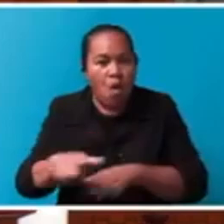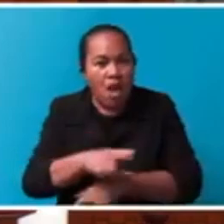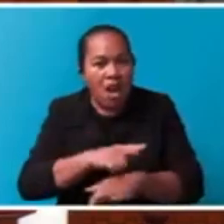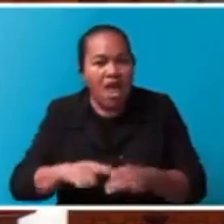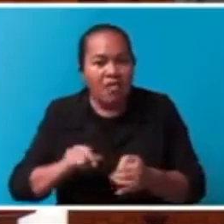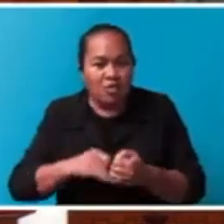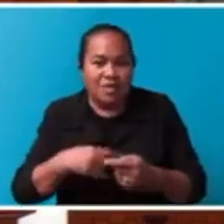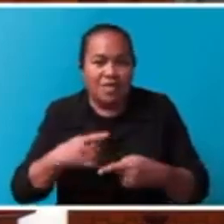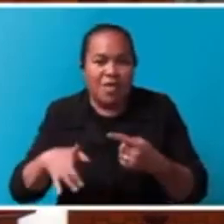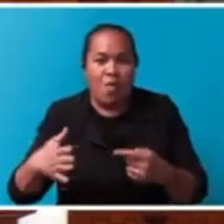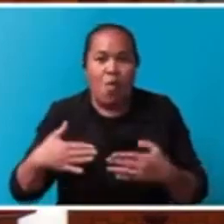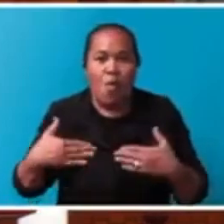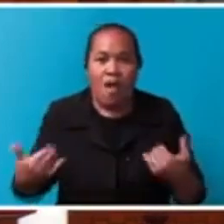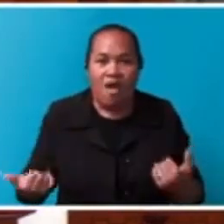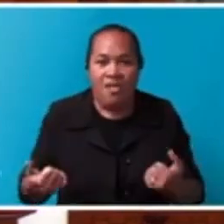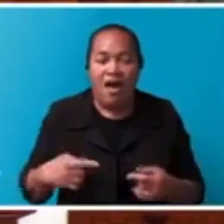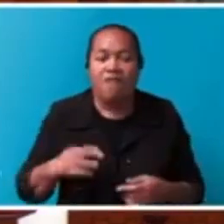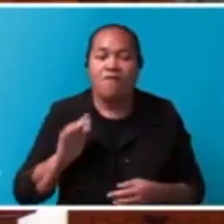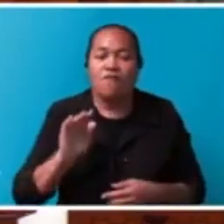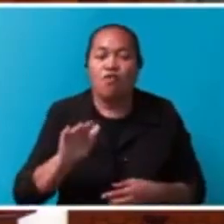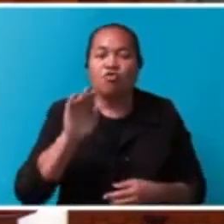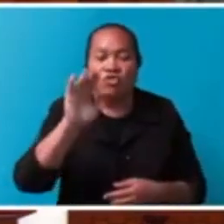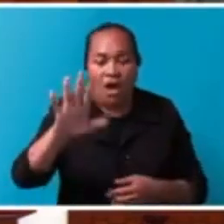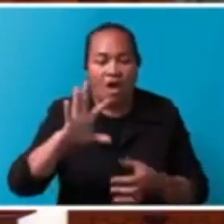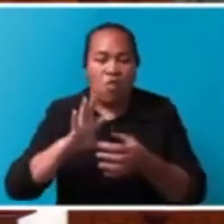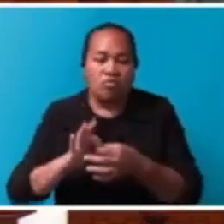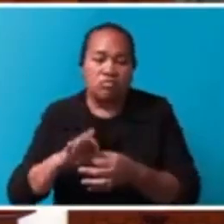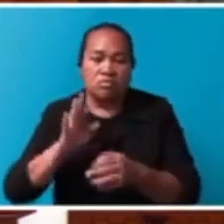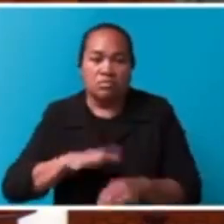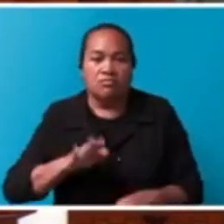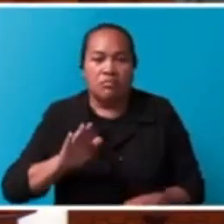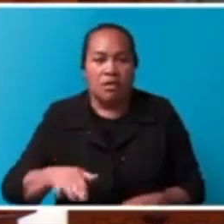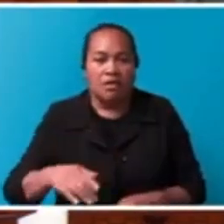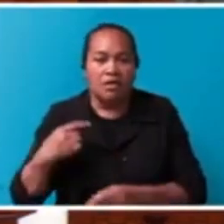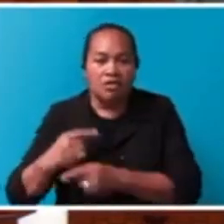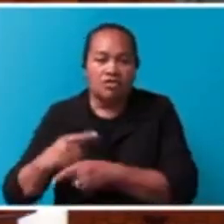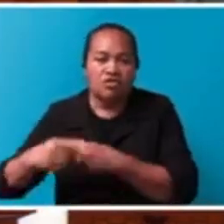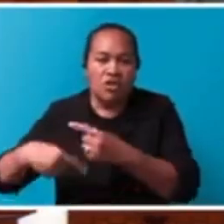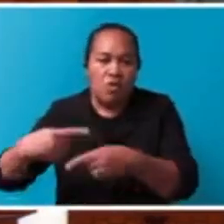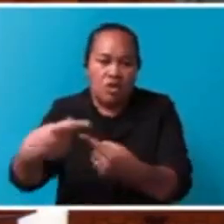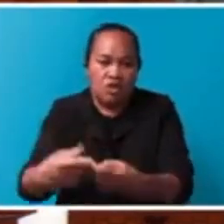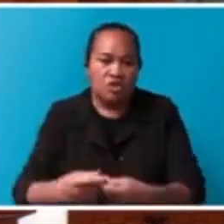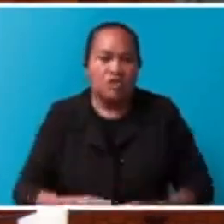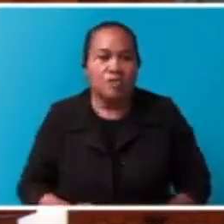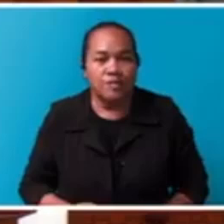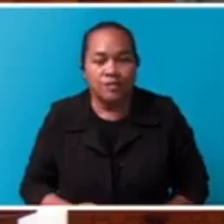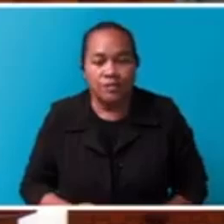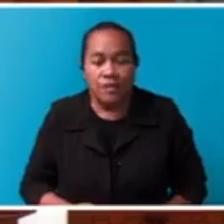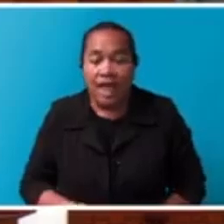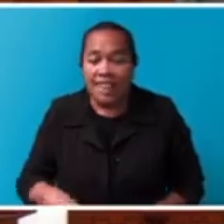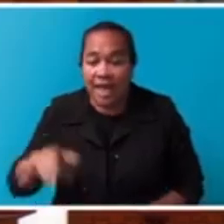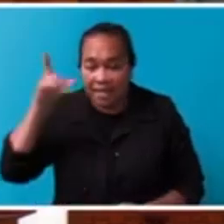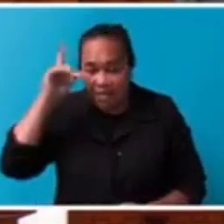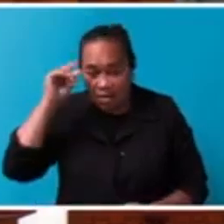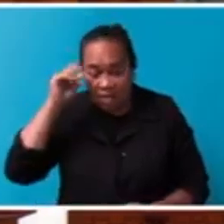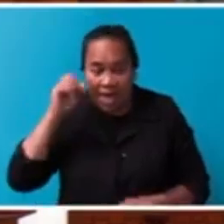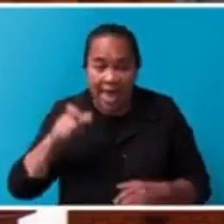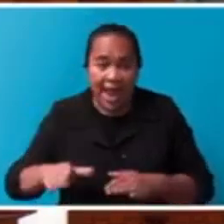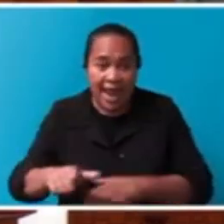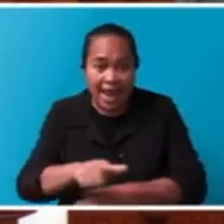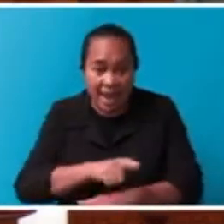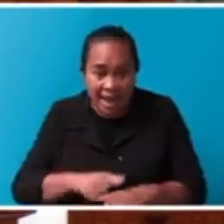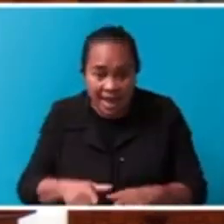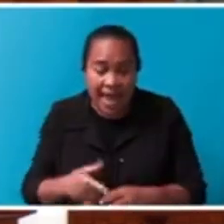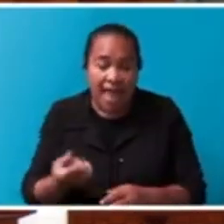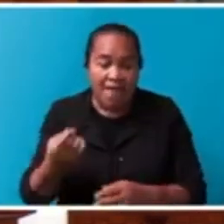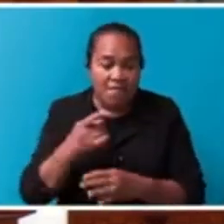wealth for future generations. Mr. Speaker, the Itaukei Land and